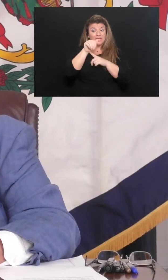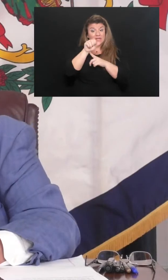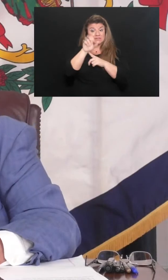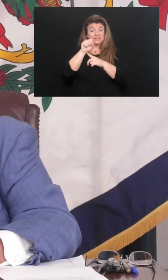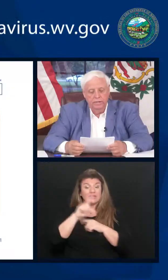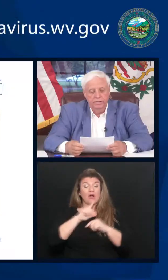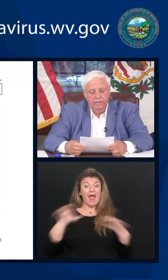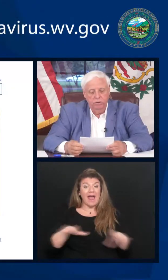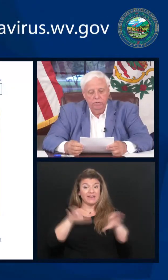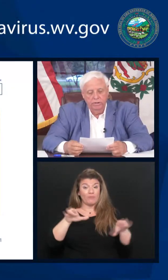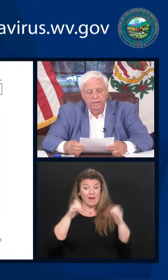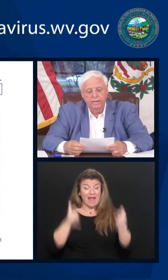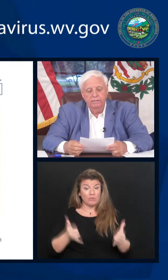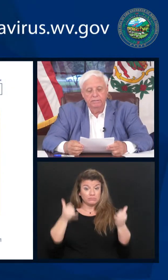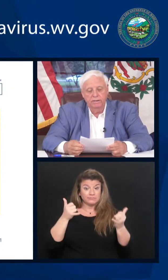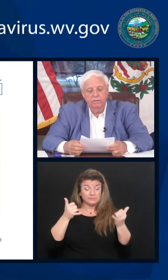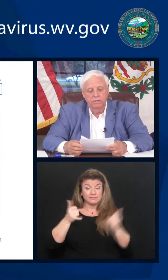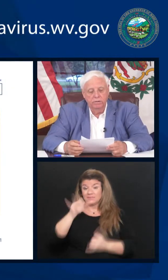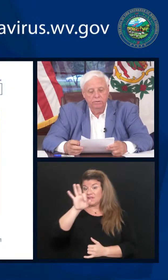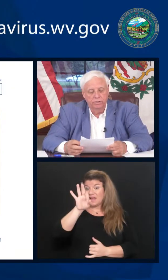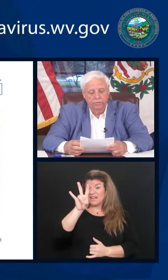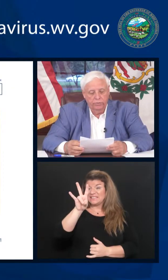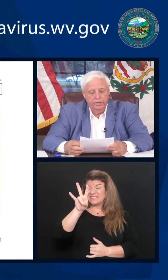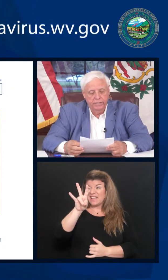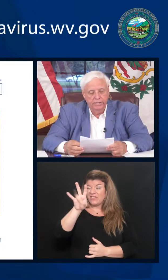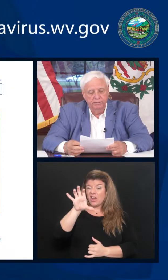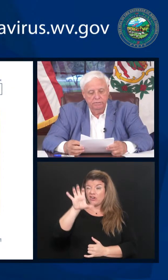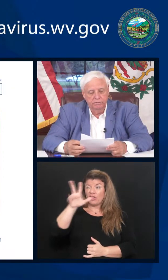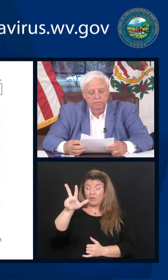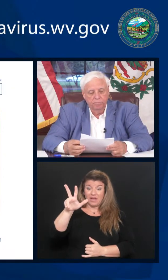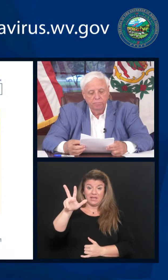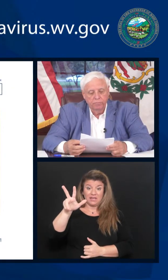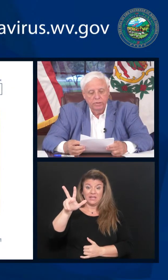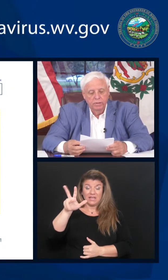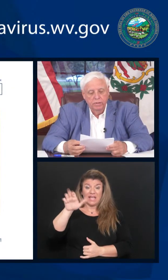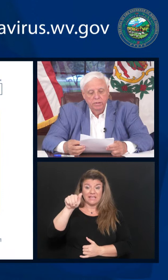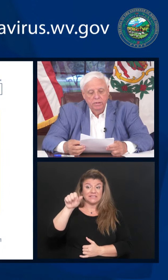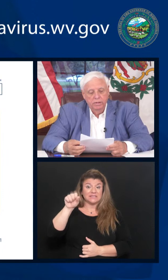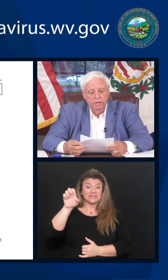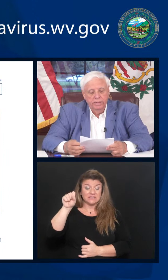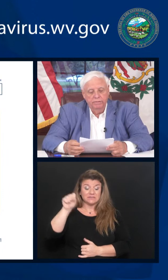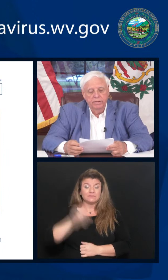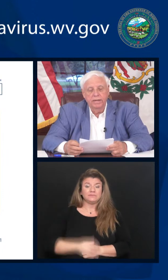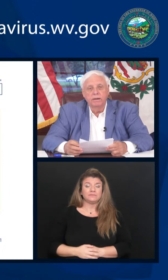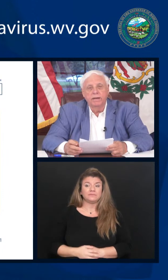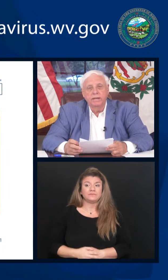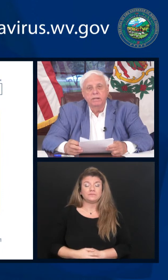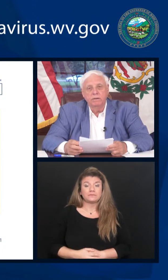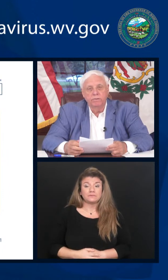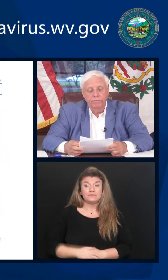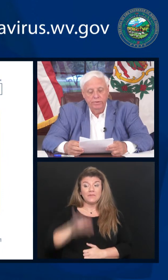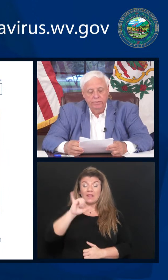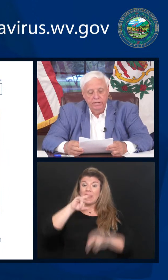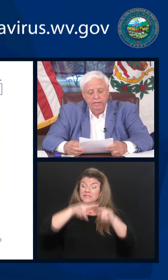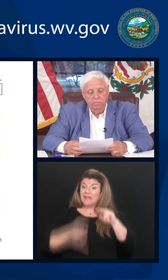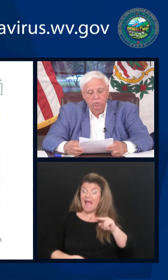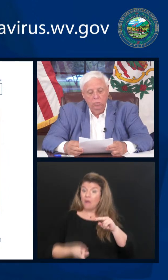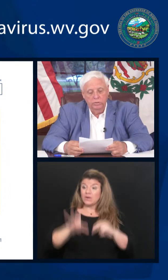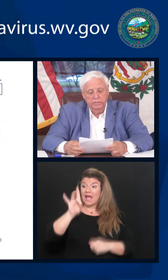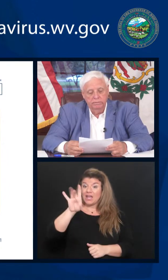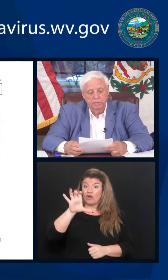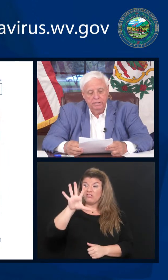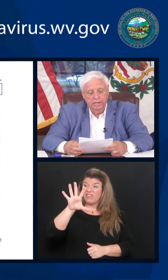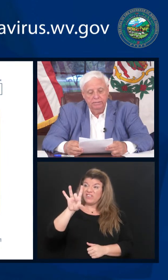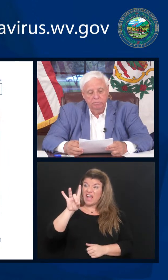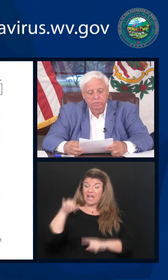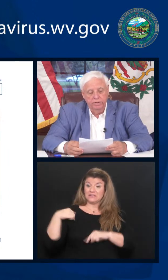are active right now. We're at 9,703 cases. That's down 858 more